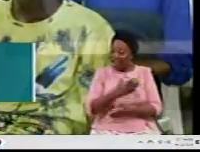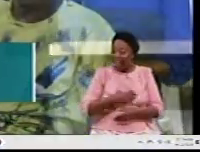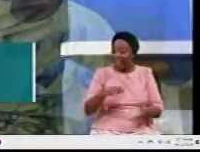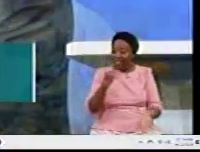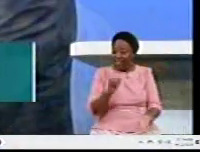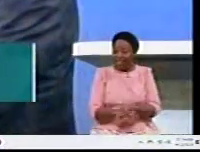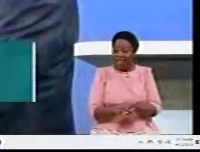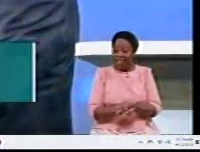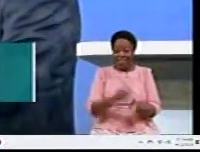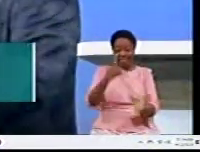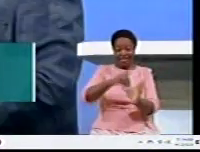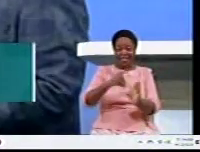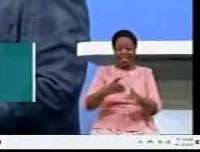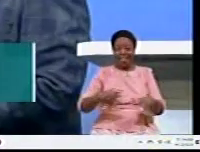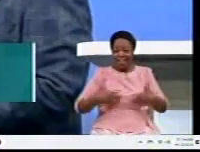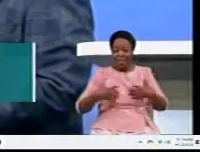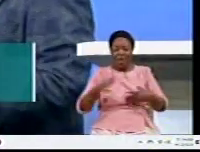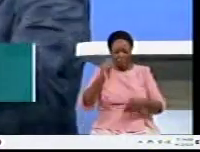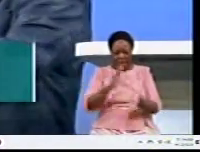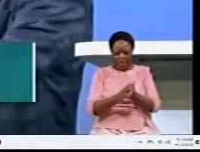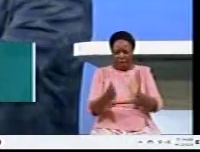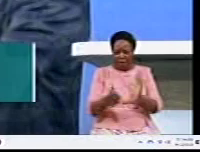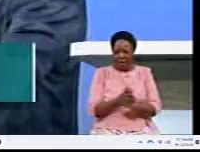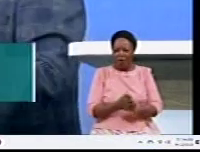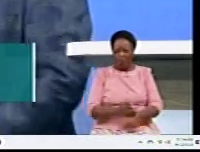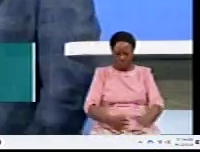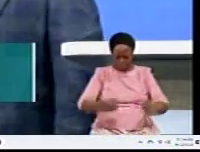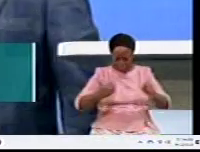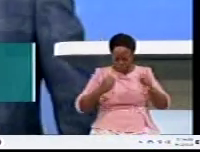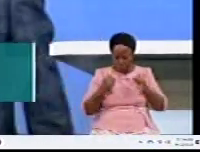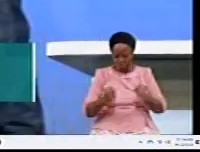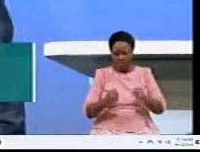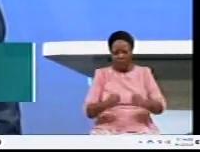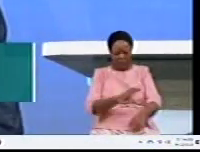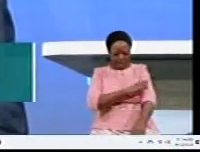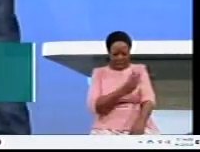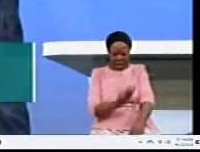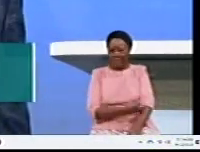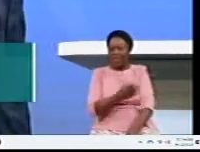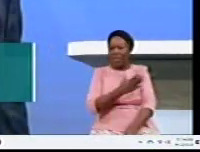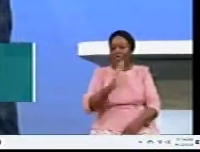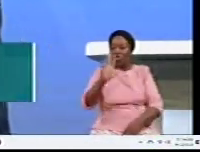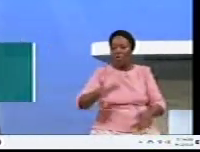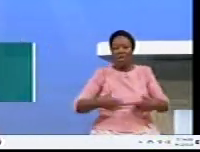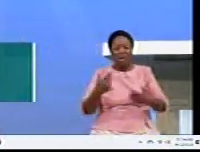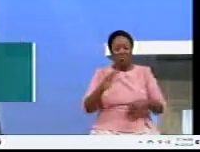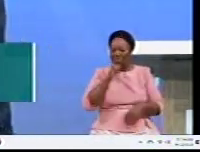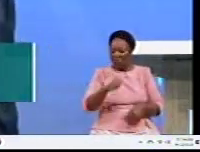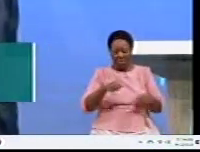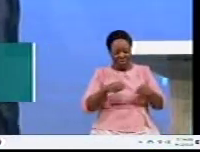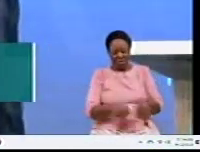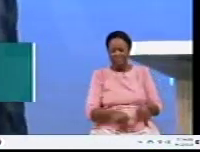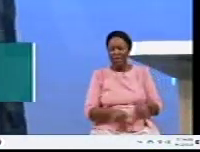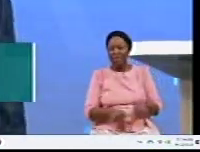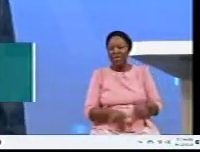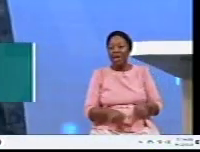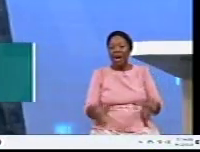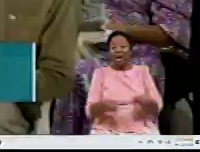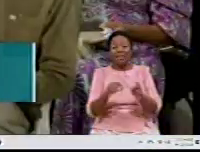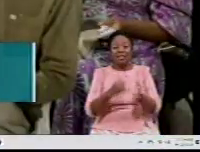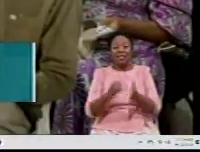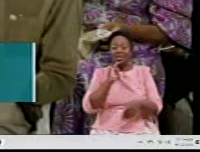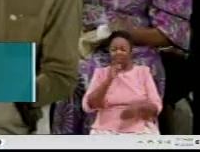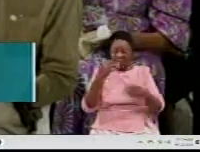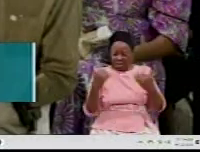impotent life will become potent, mighty. Your life is not going to remain as it is right